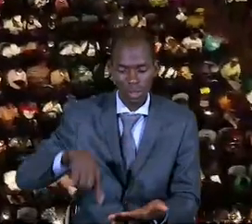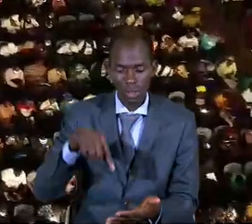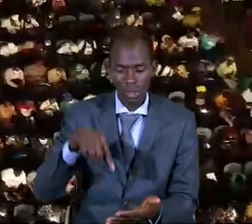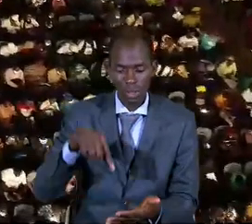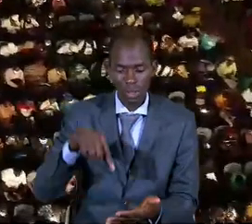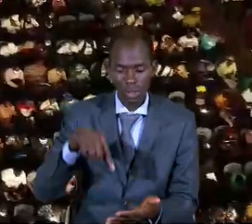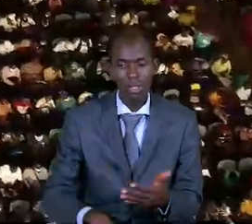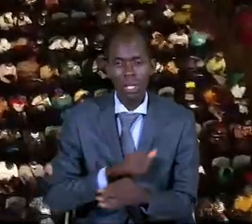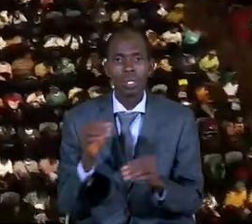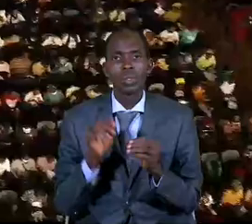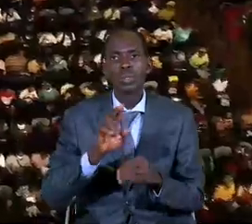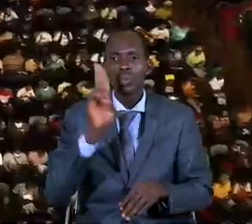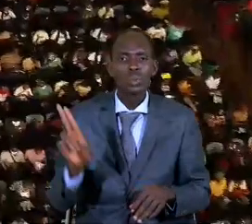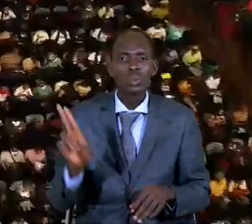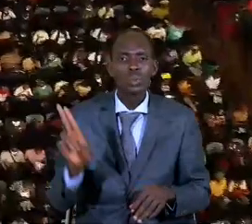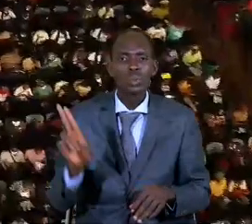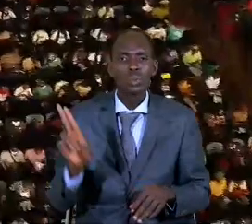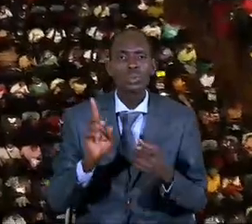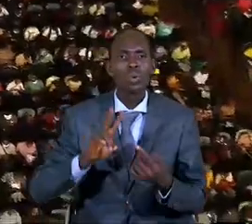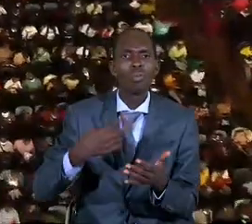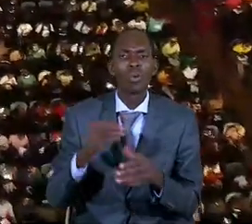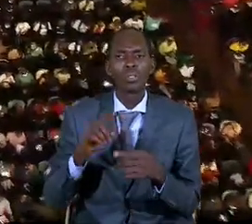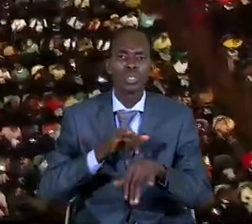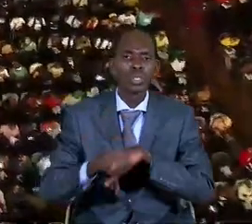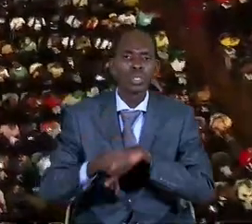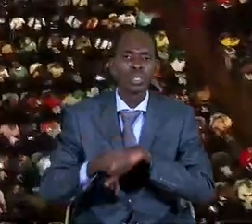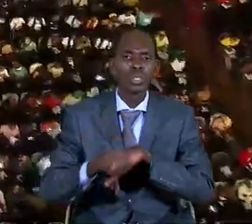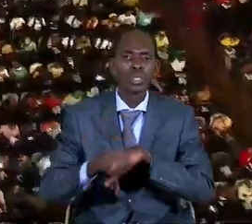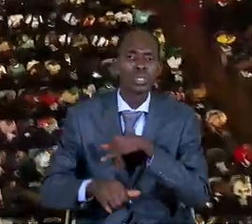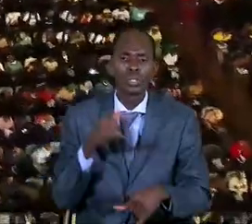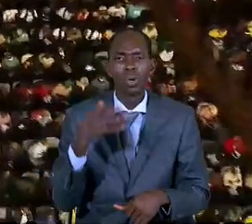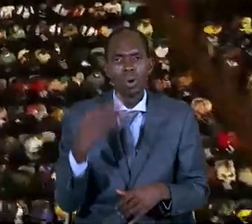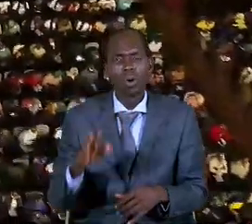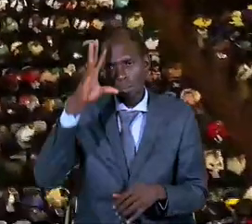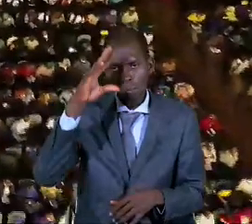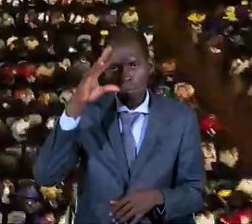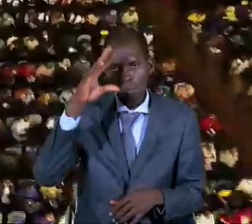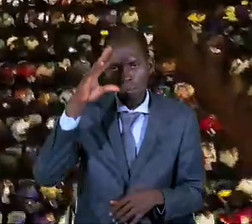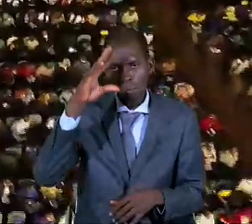He used to fall into deception of men. The deception of men